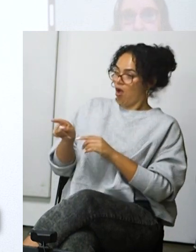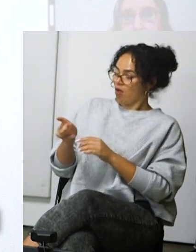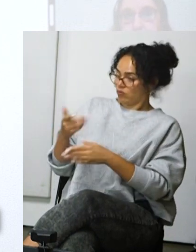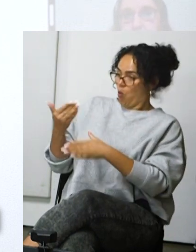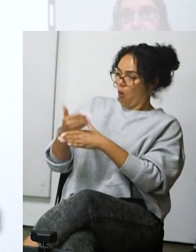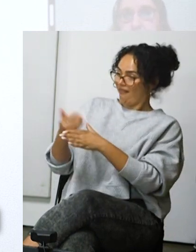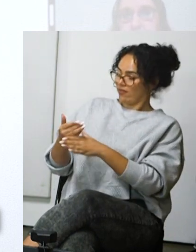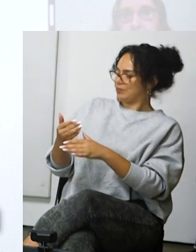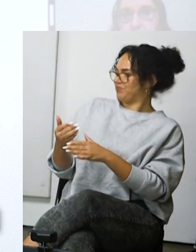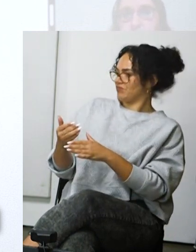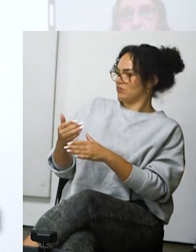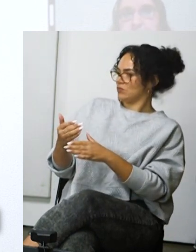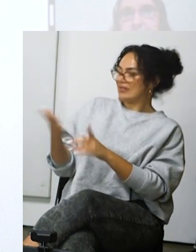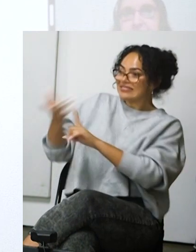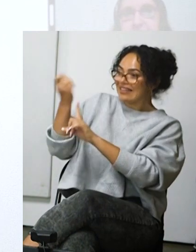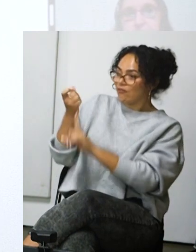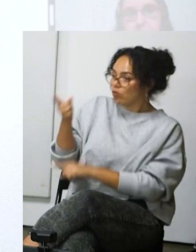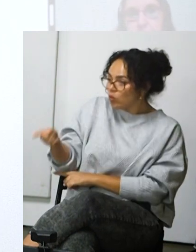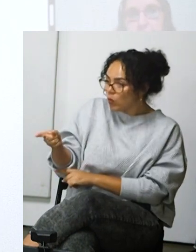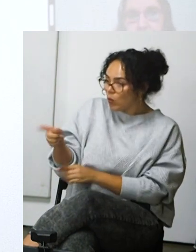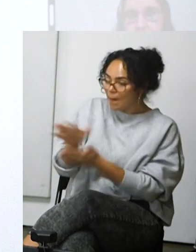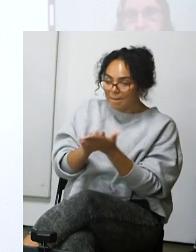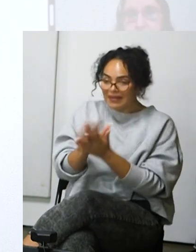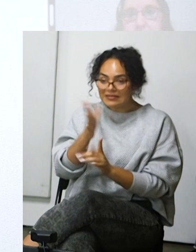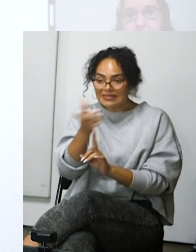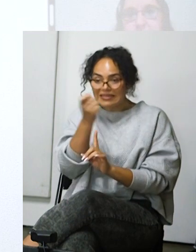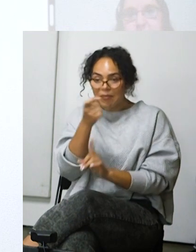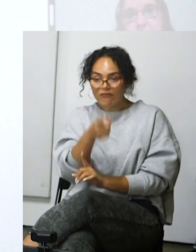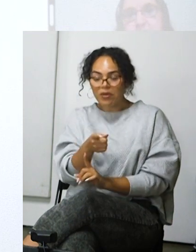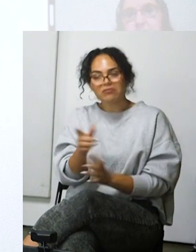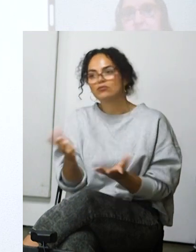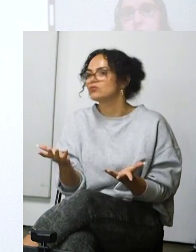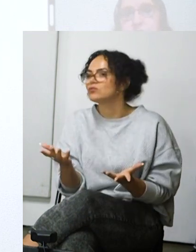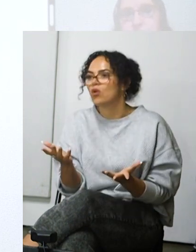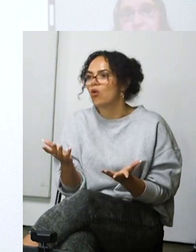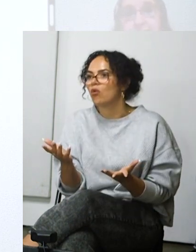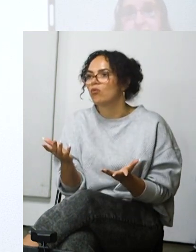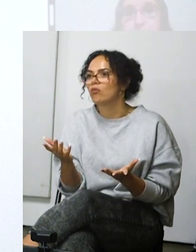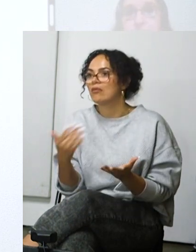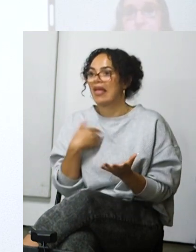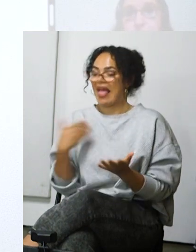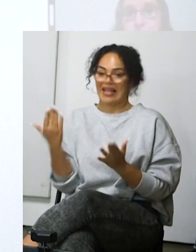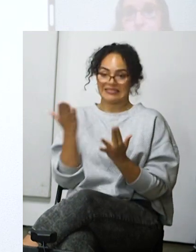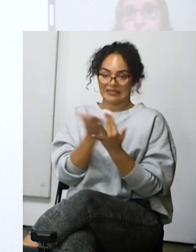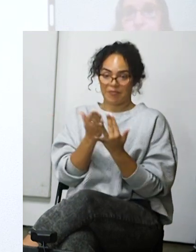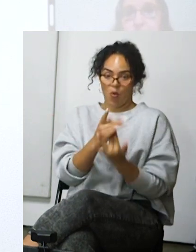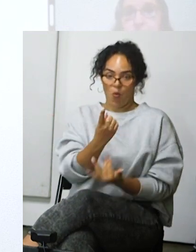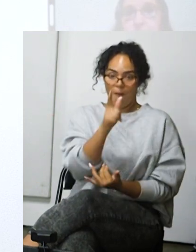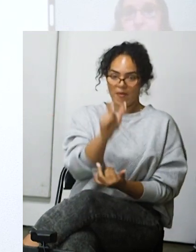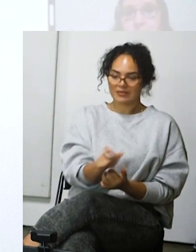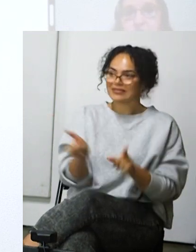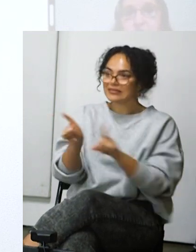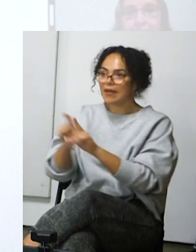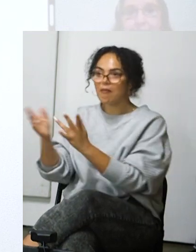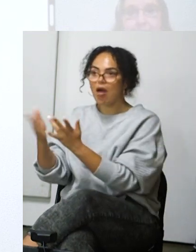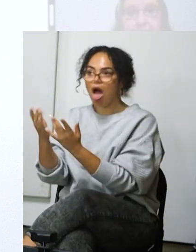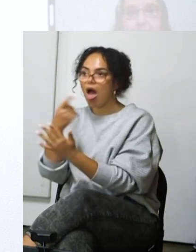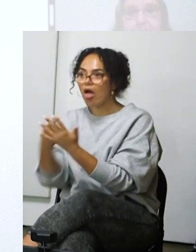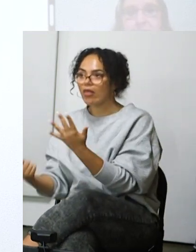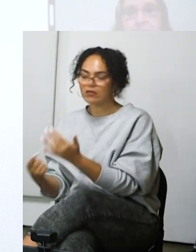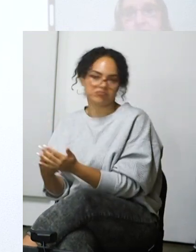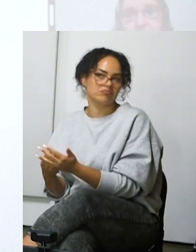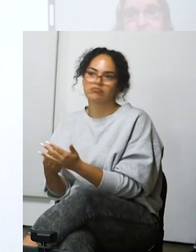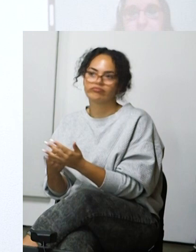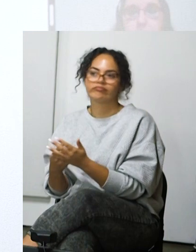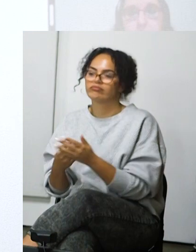okay. What is accessible for me isn't necessarily going to be accessible for you. But if we have